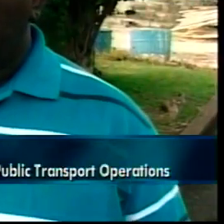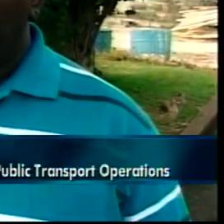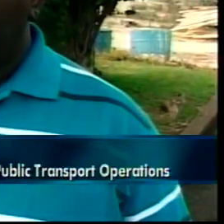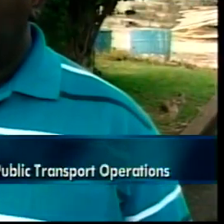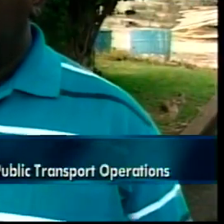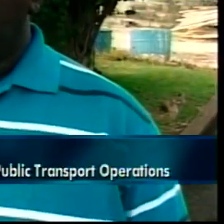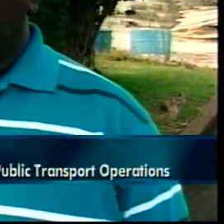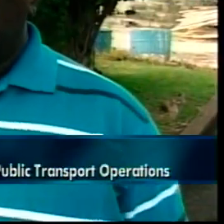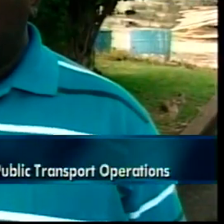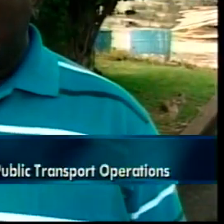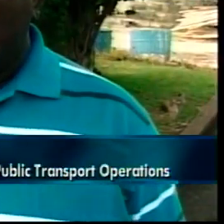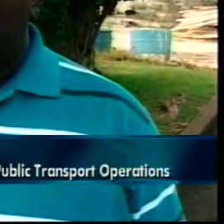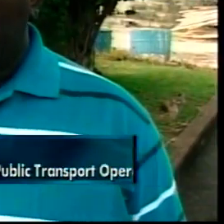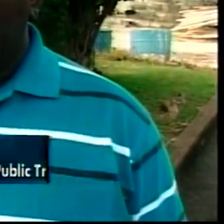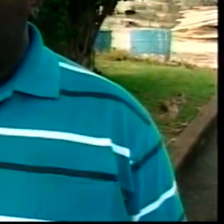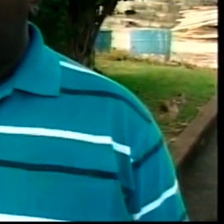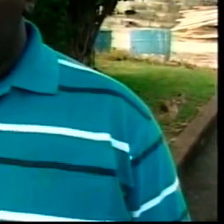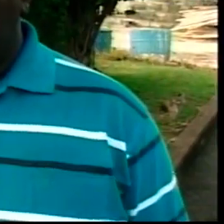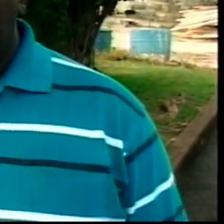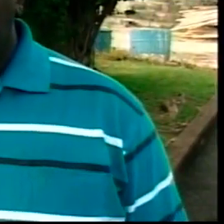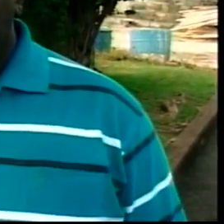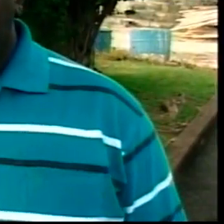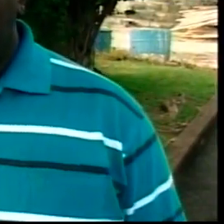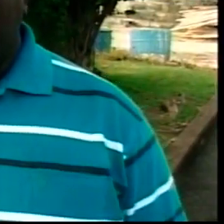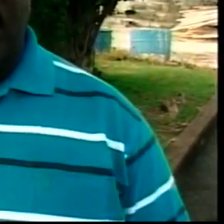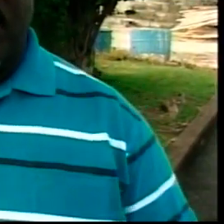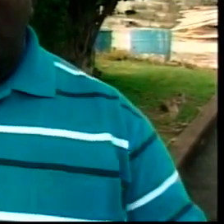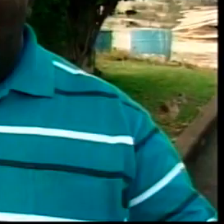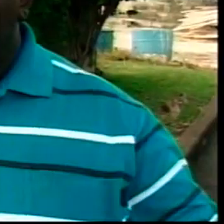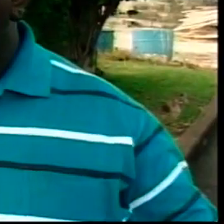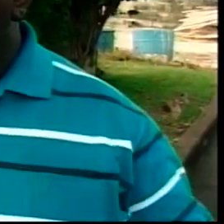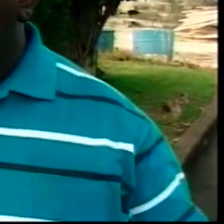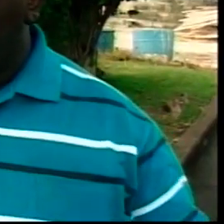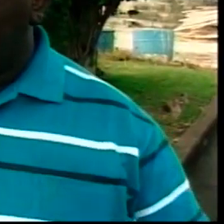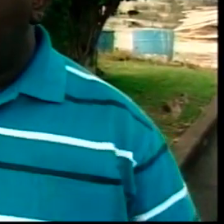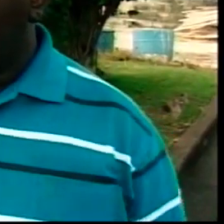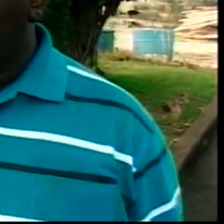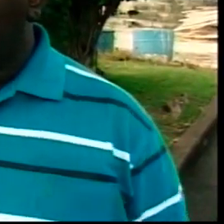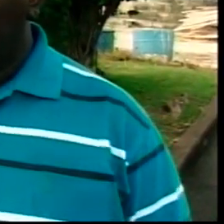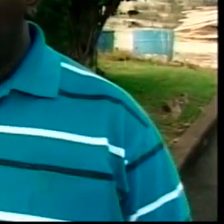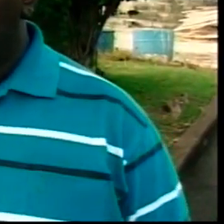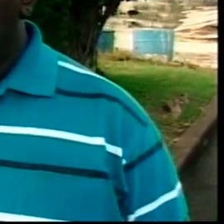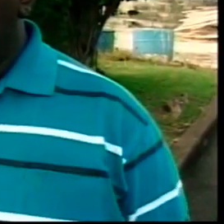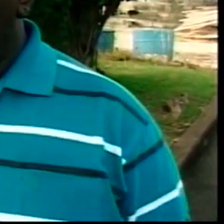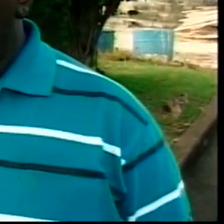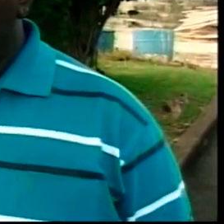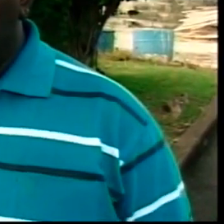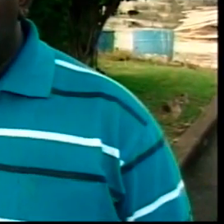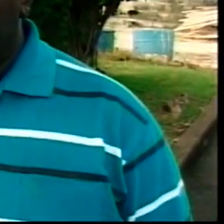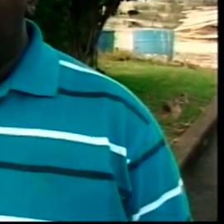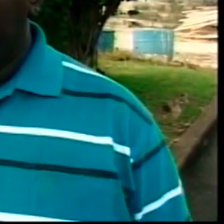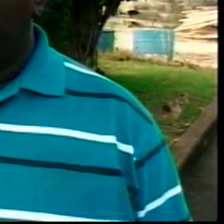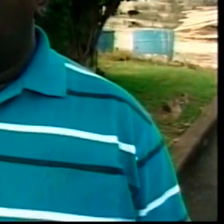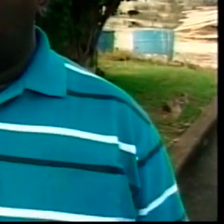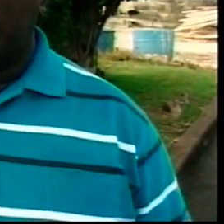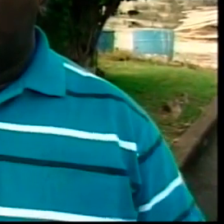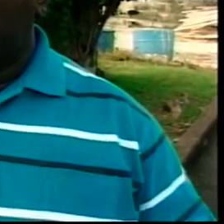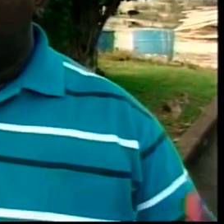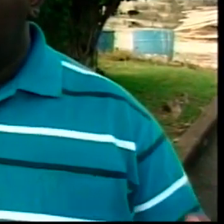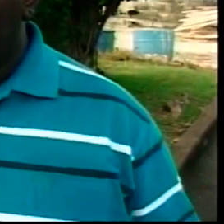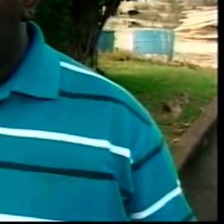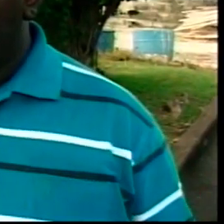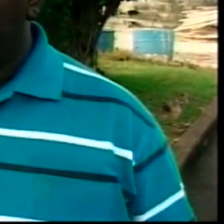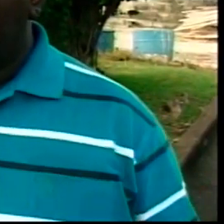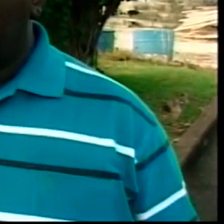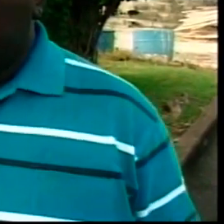planned on that route, while at the same time you have people, let's say for Chalky Mount or Boscobel or certain